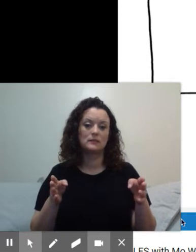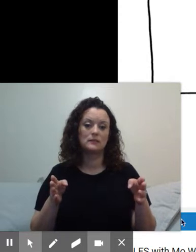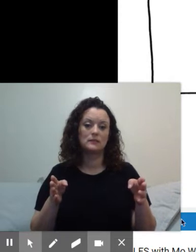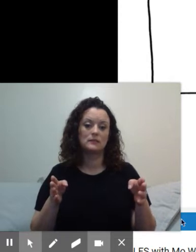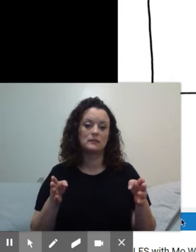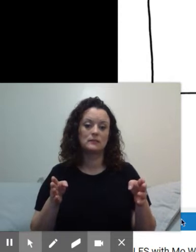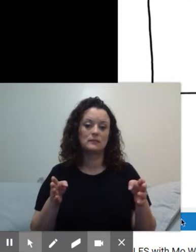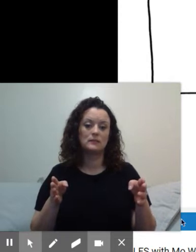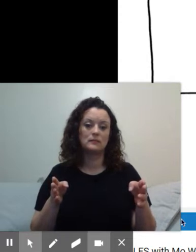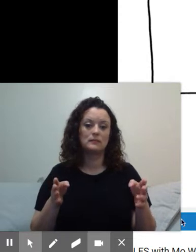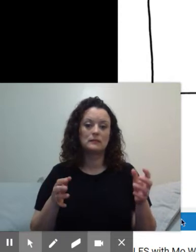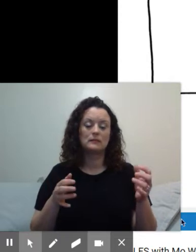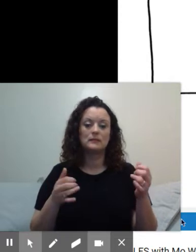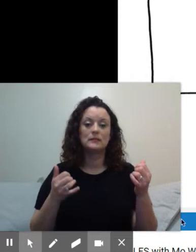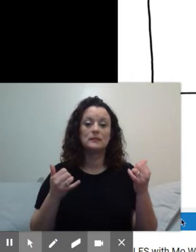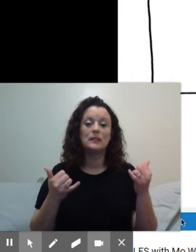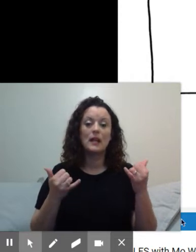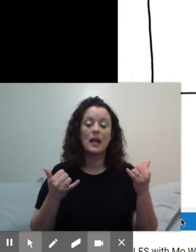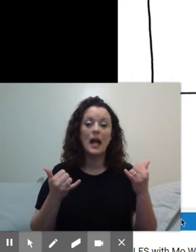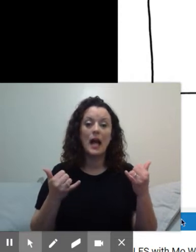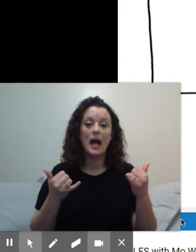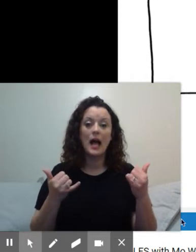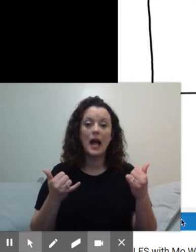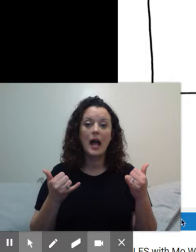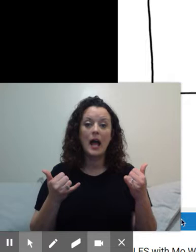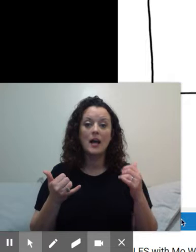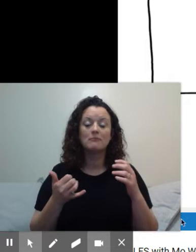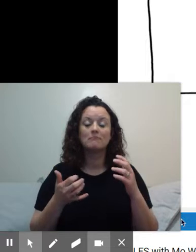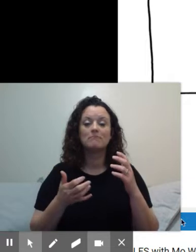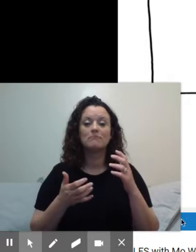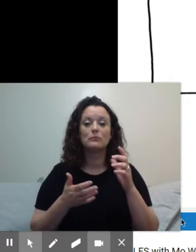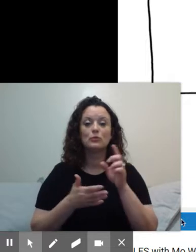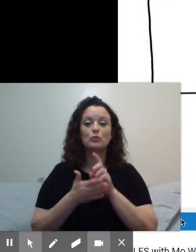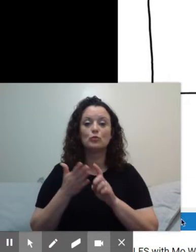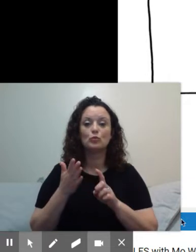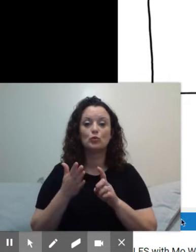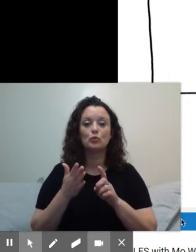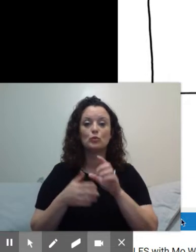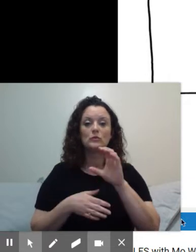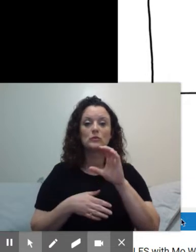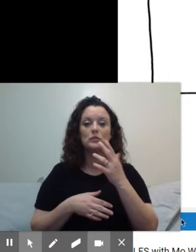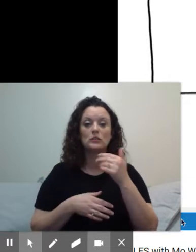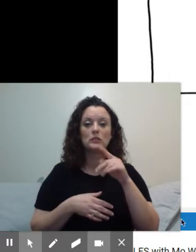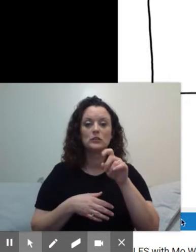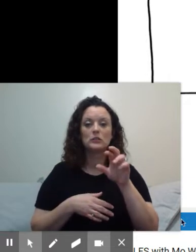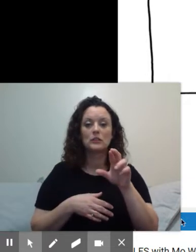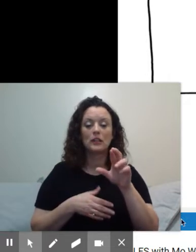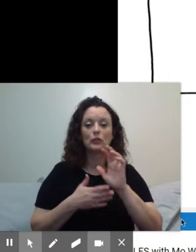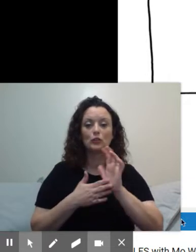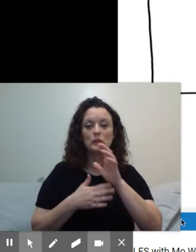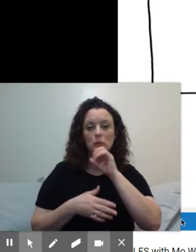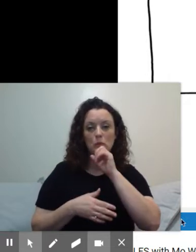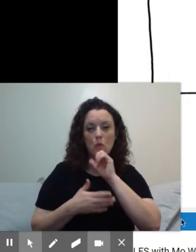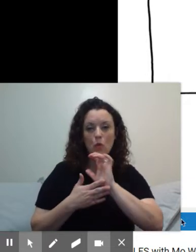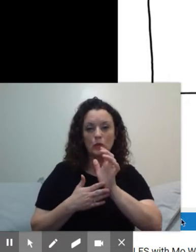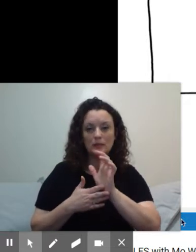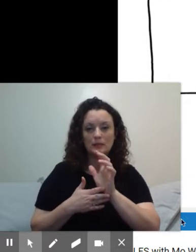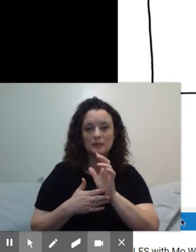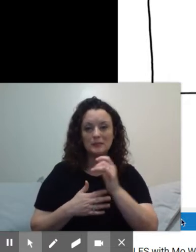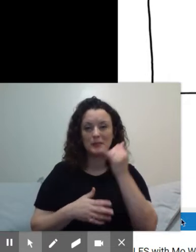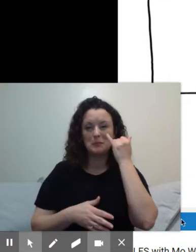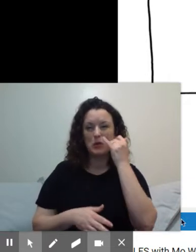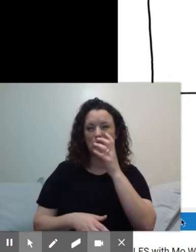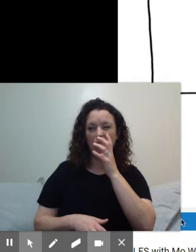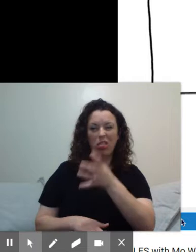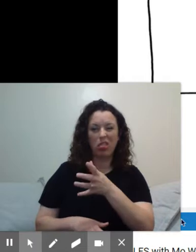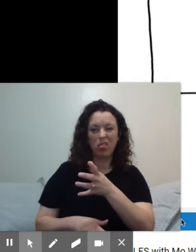And now I just drew you a slice of cheddar cheese. But maybe you don't like cheddar